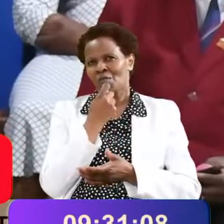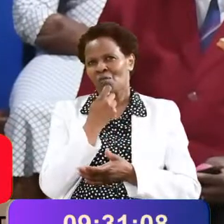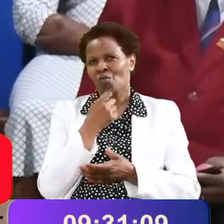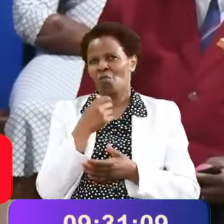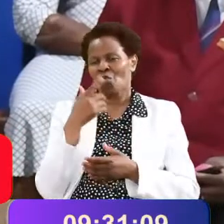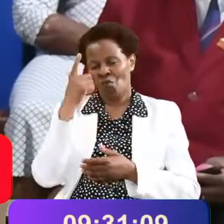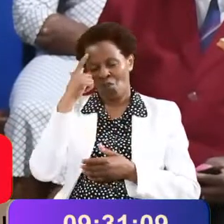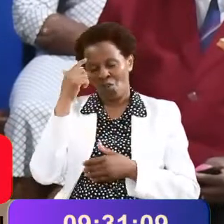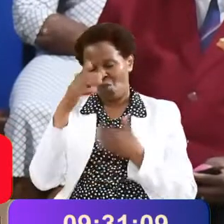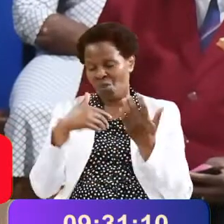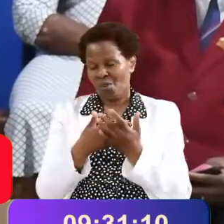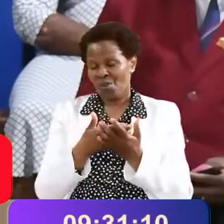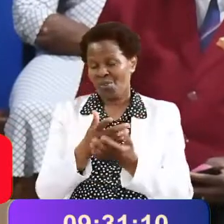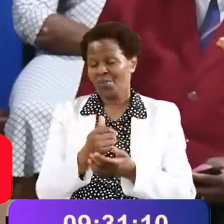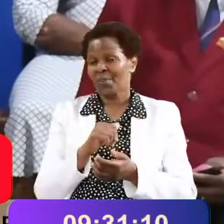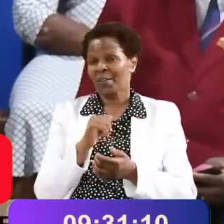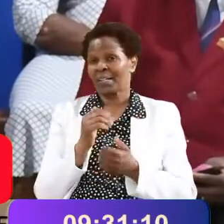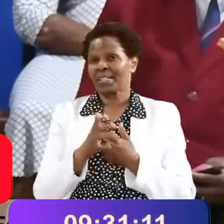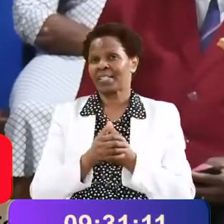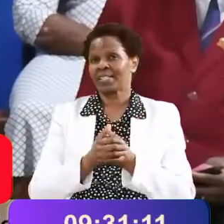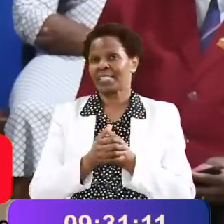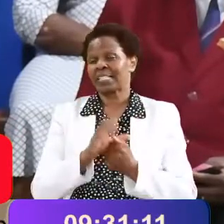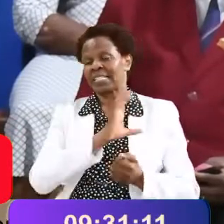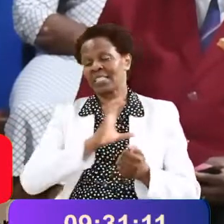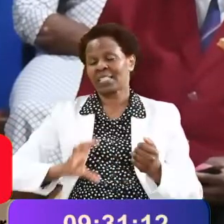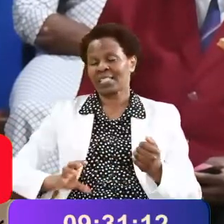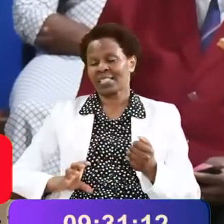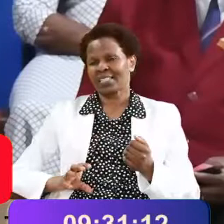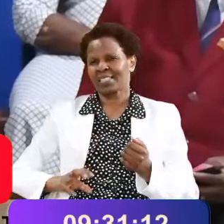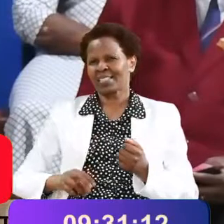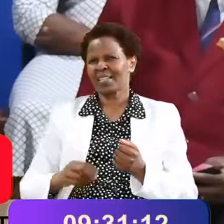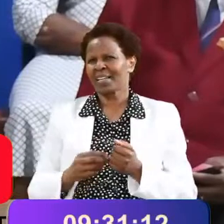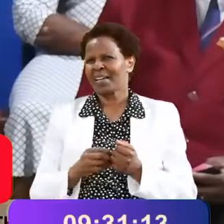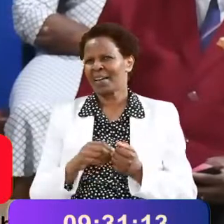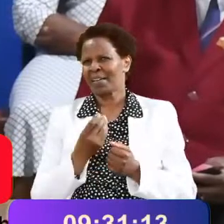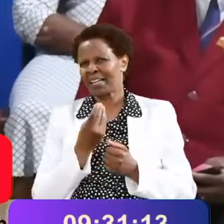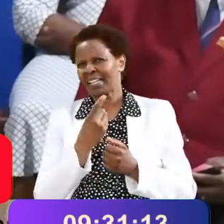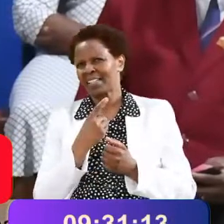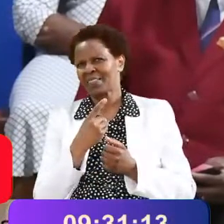envy. Are Christian envious?